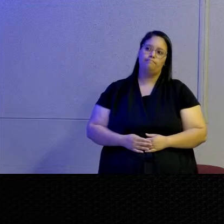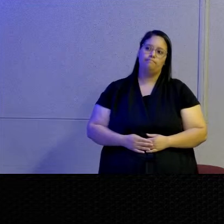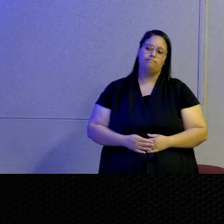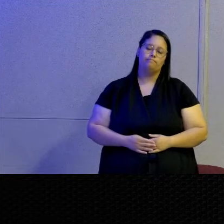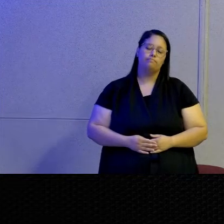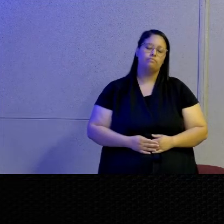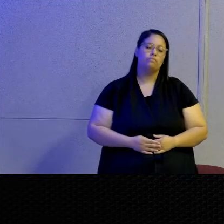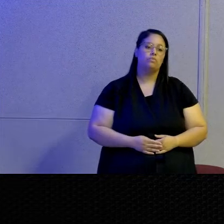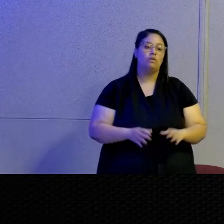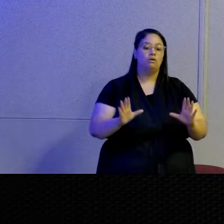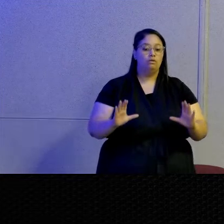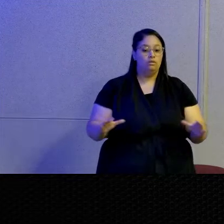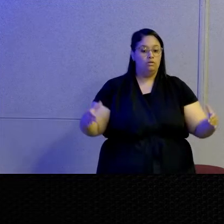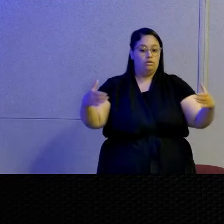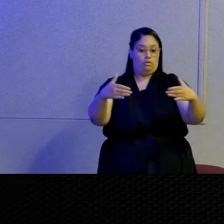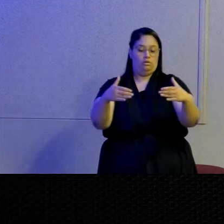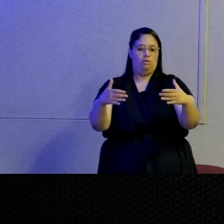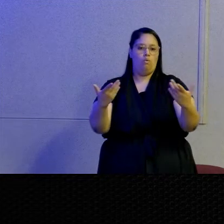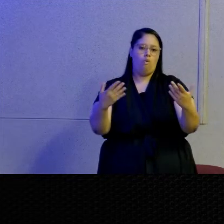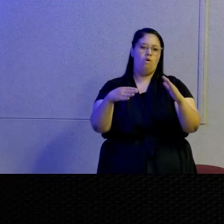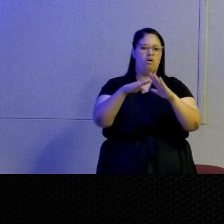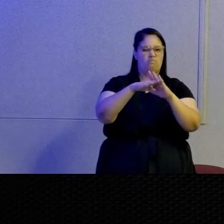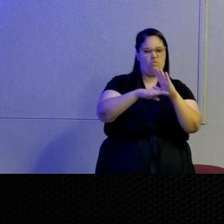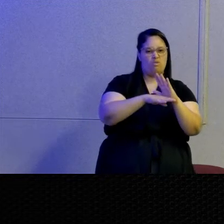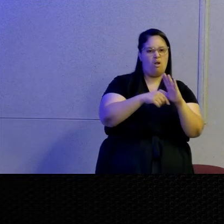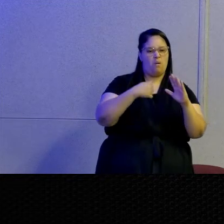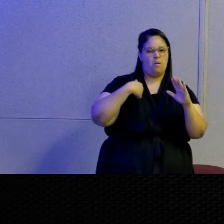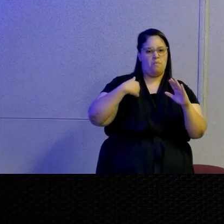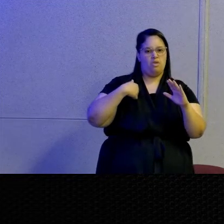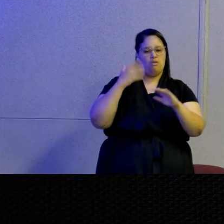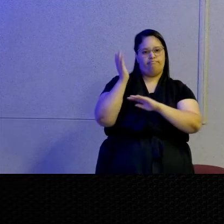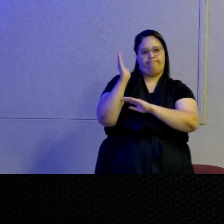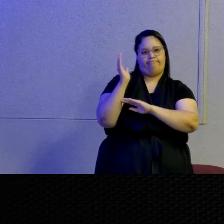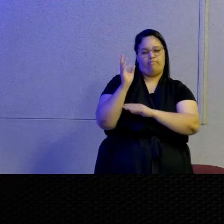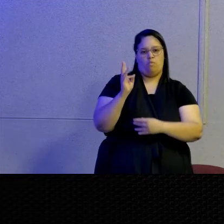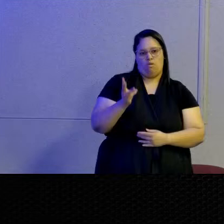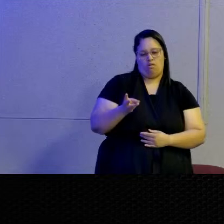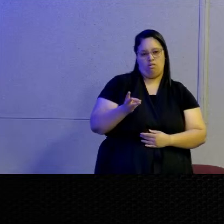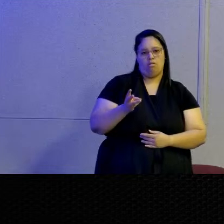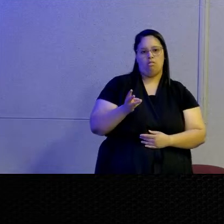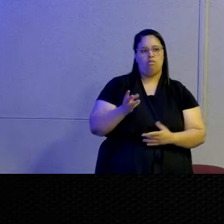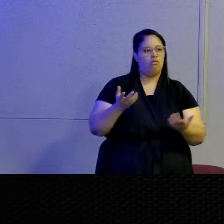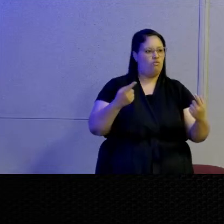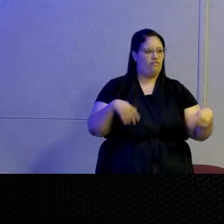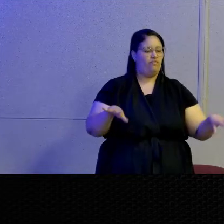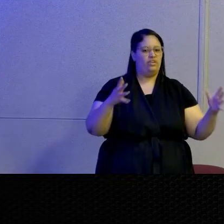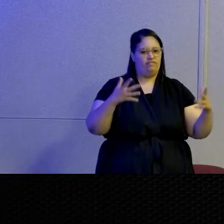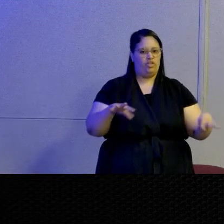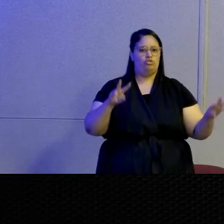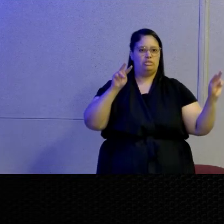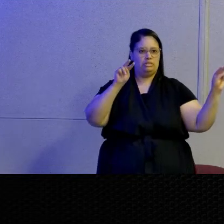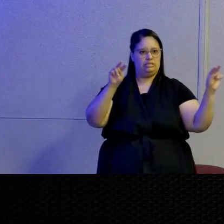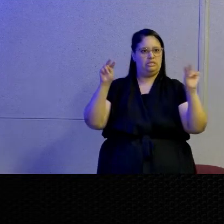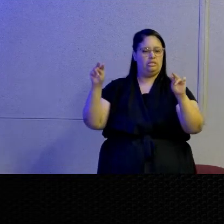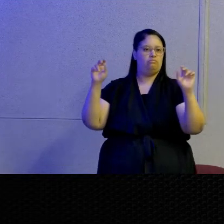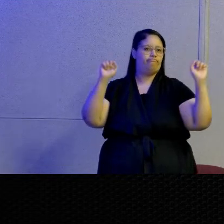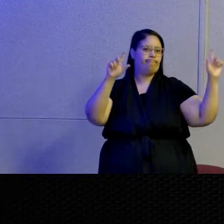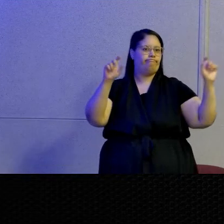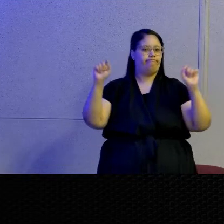The consortium or the program that I'm going to speak about, you have already seen some of the